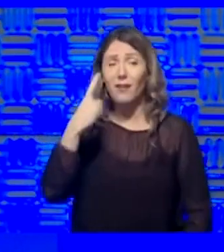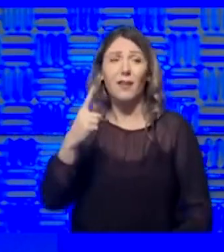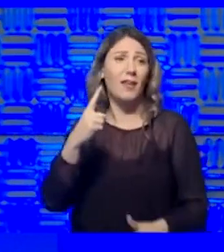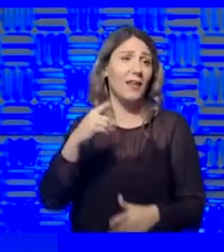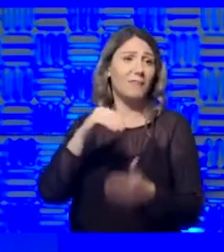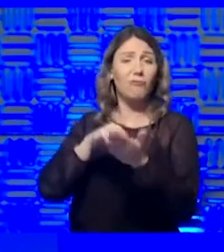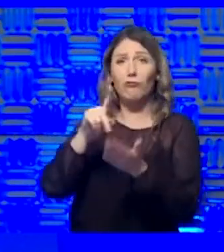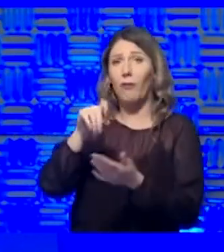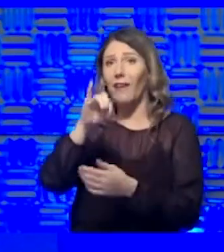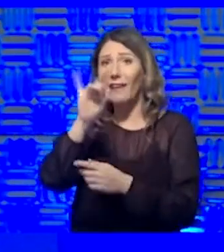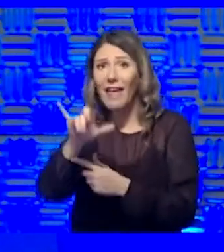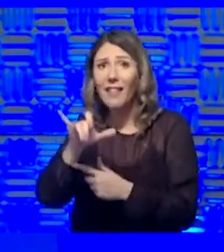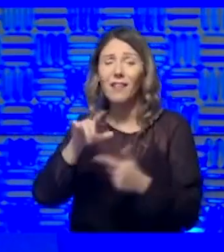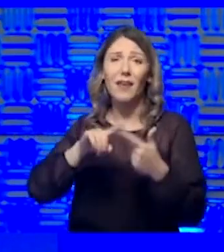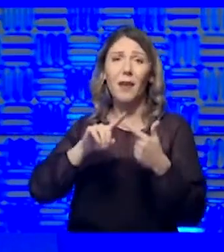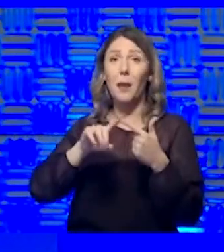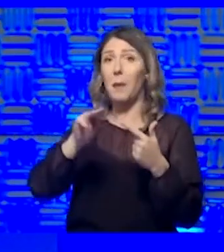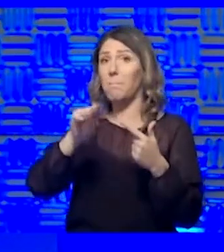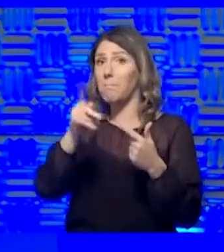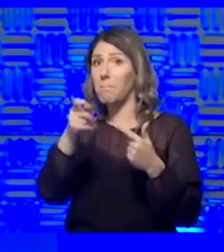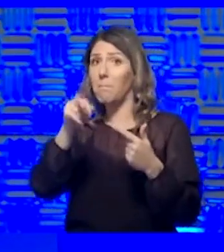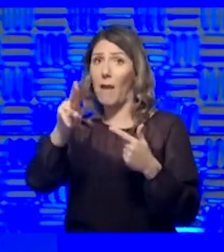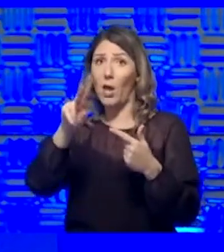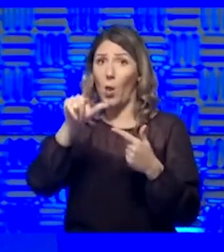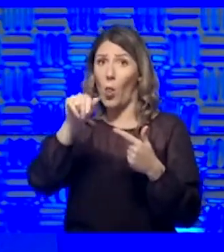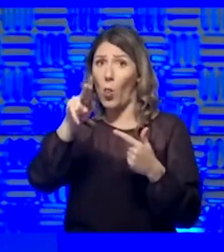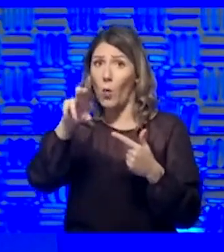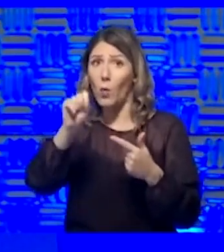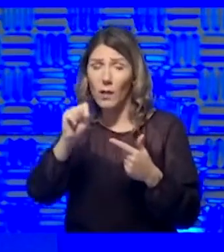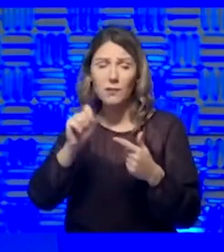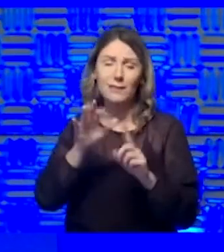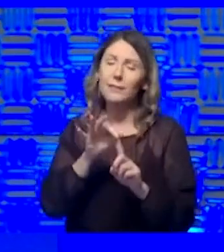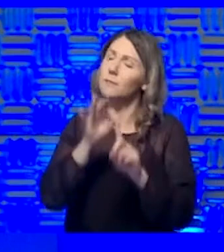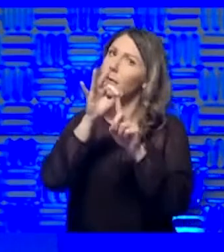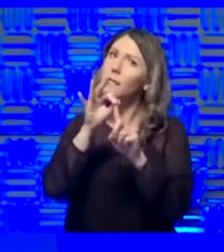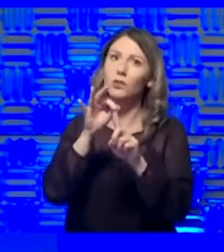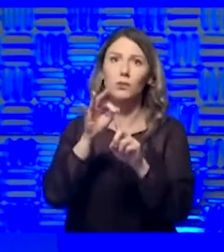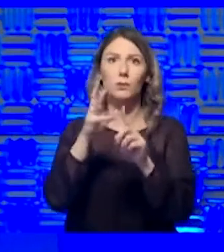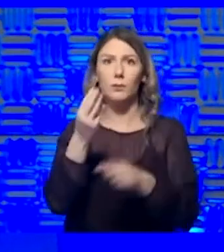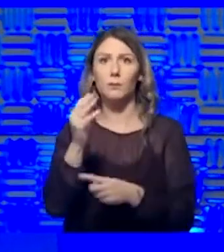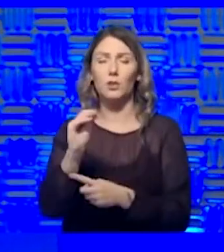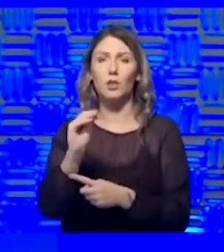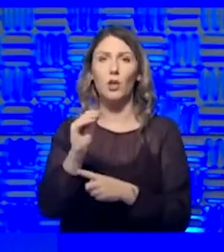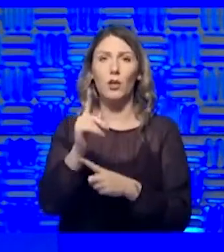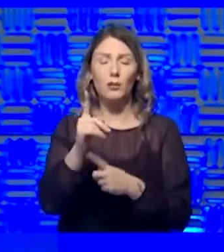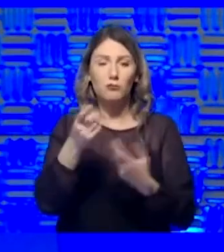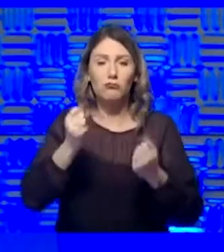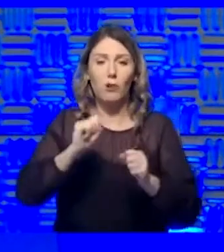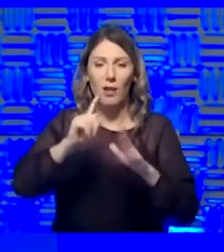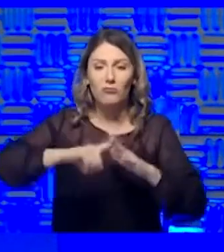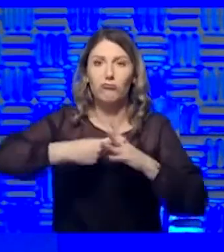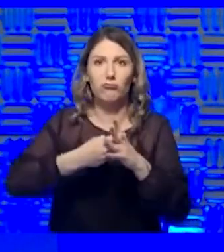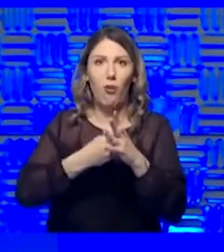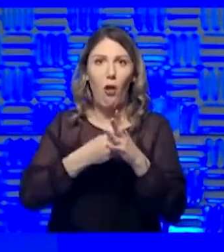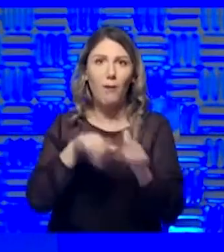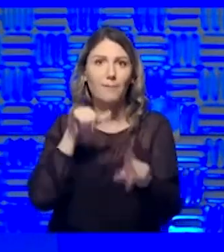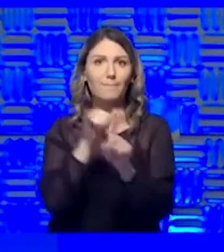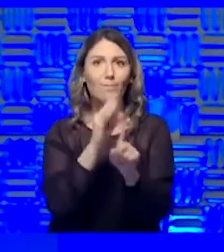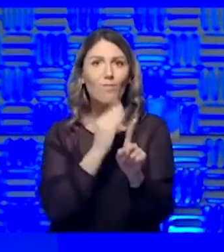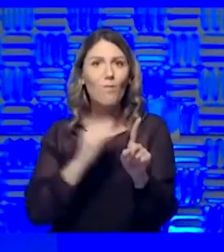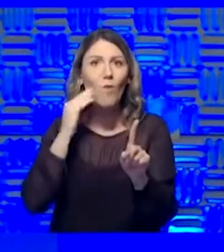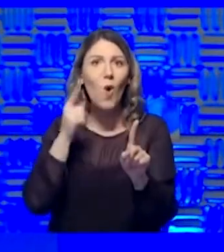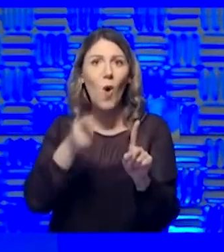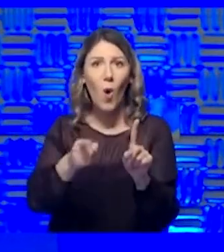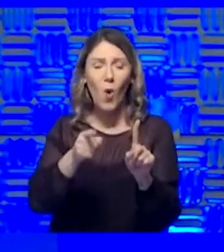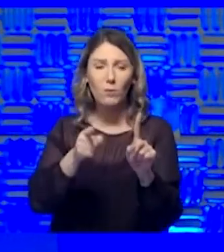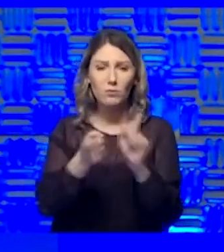nationally. I think Mayor Lucas was ahead of the curve, especially in Missouri, to try and do the shelter in place, stay at home, and hopefully blunt that curve,